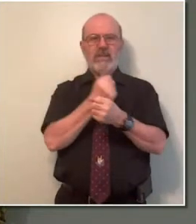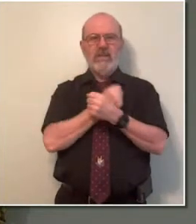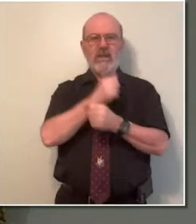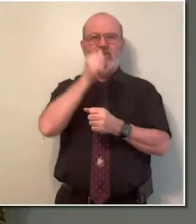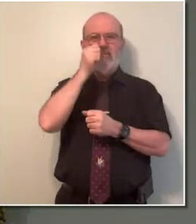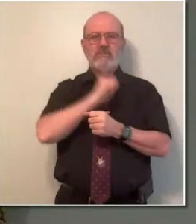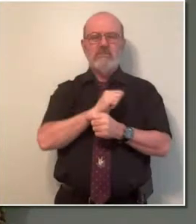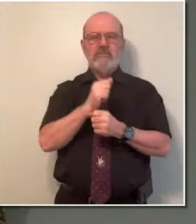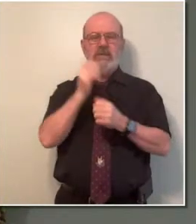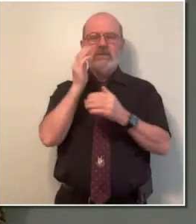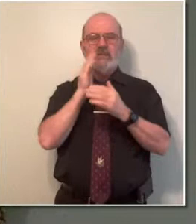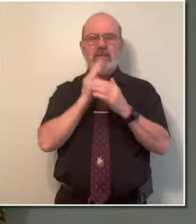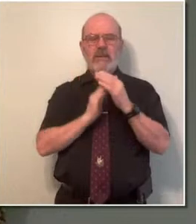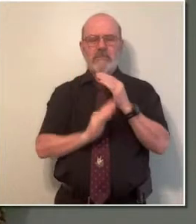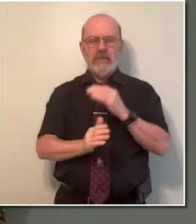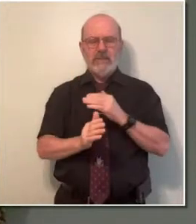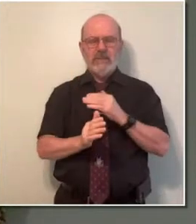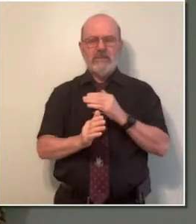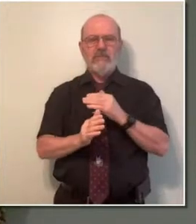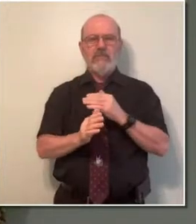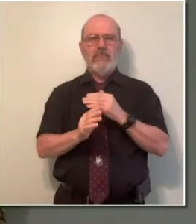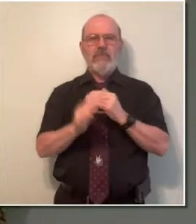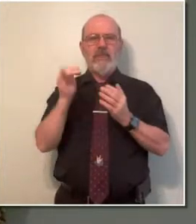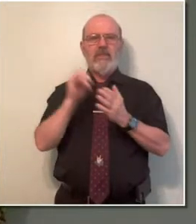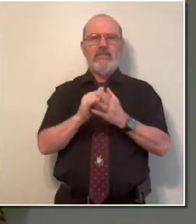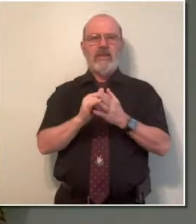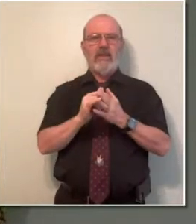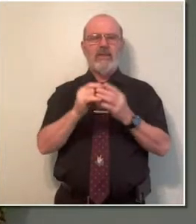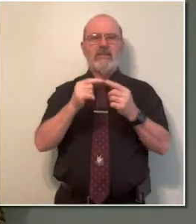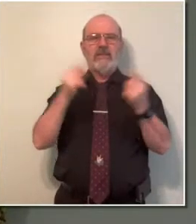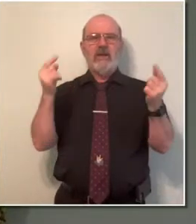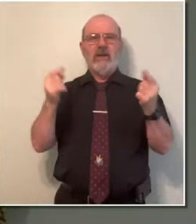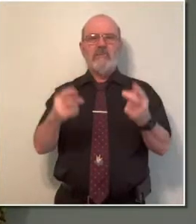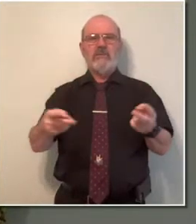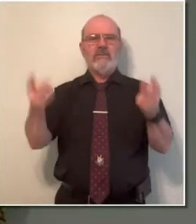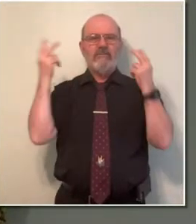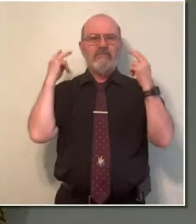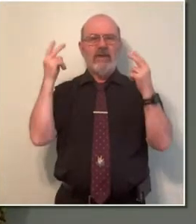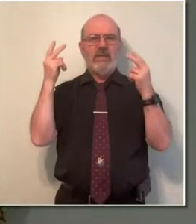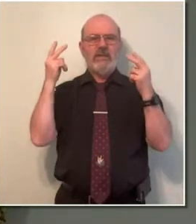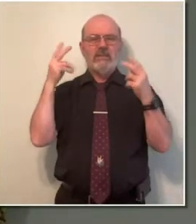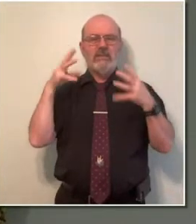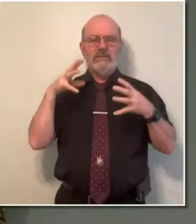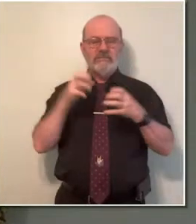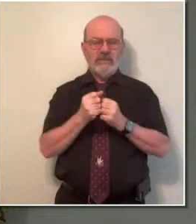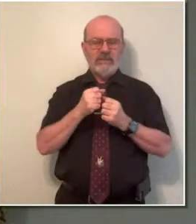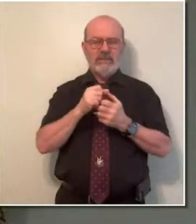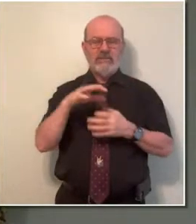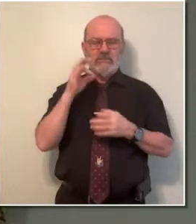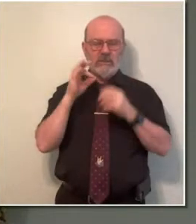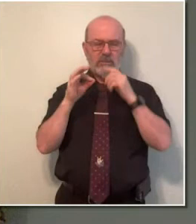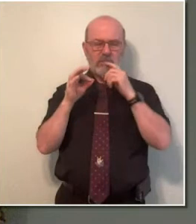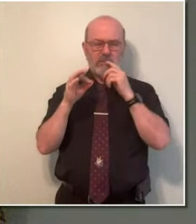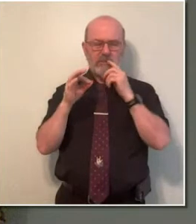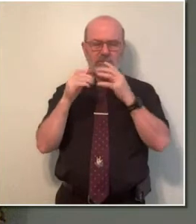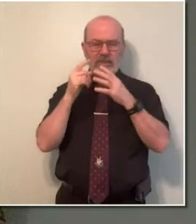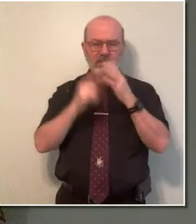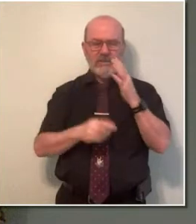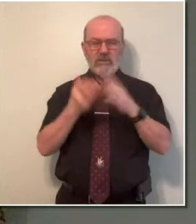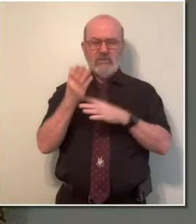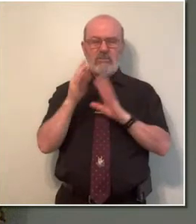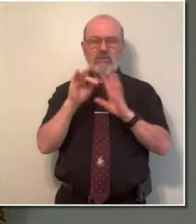love, patience, meekness. That is the opposite of vanity and vexation of spirit. It's listed all throughout the